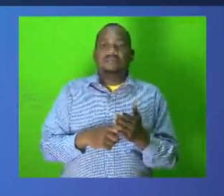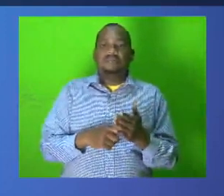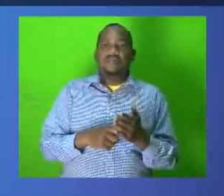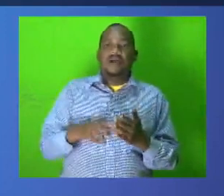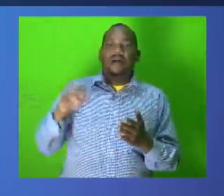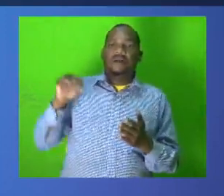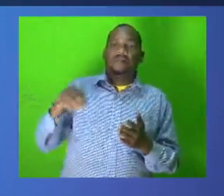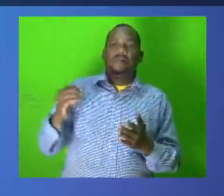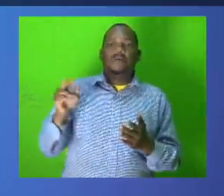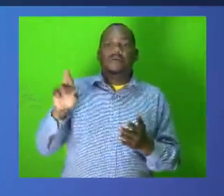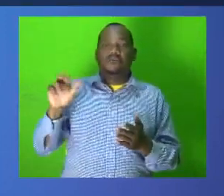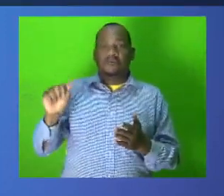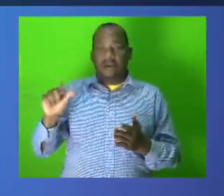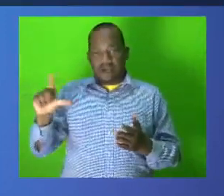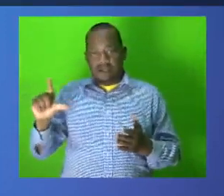are moral behavior,